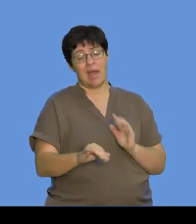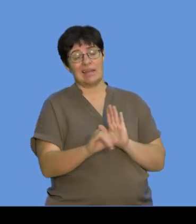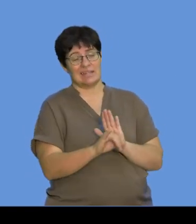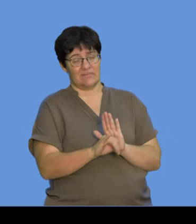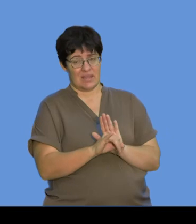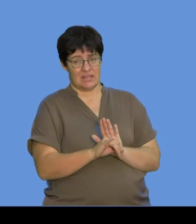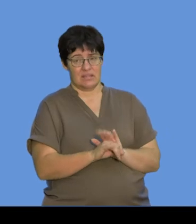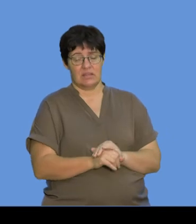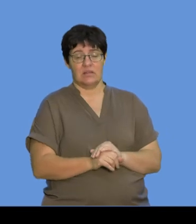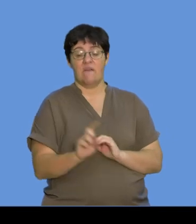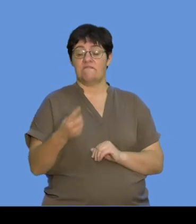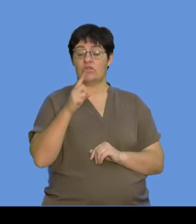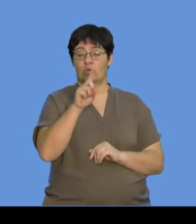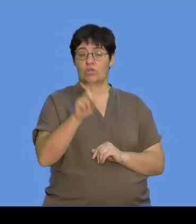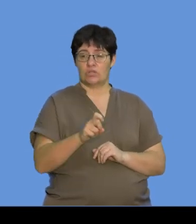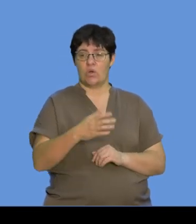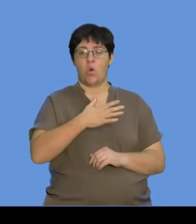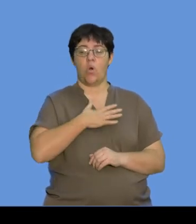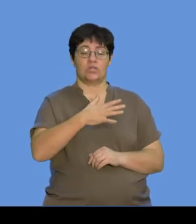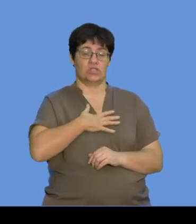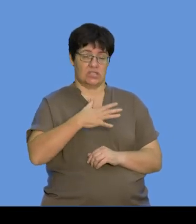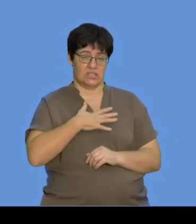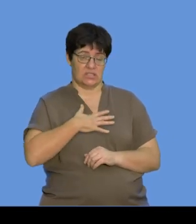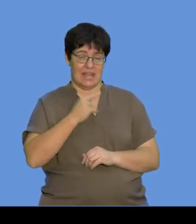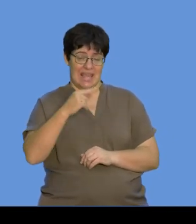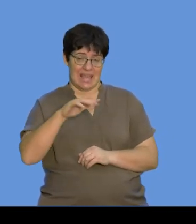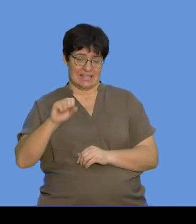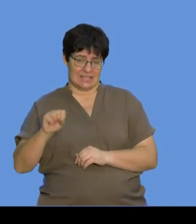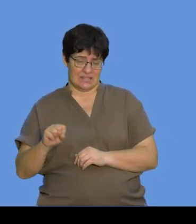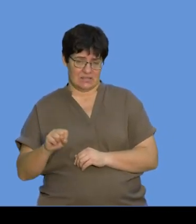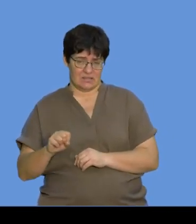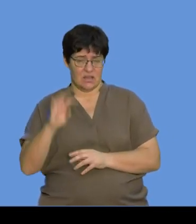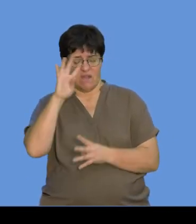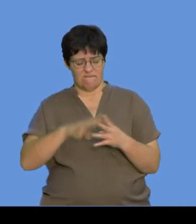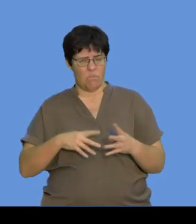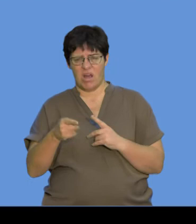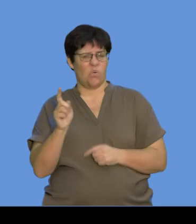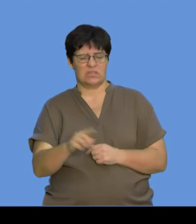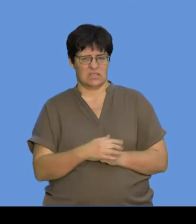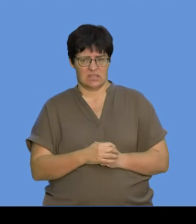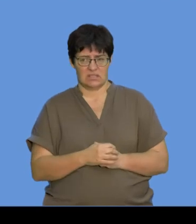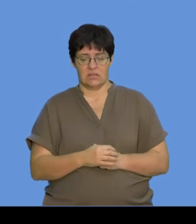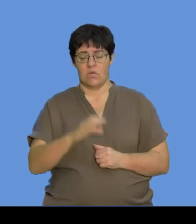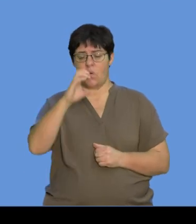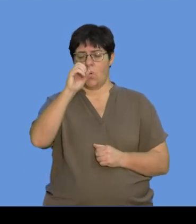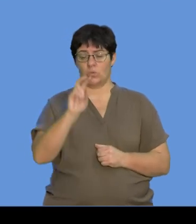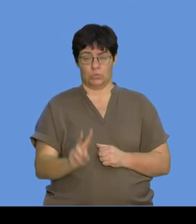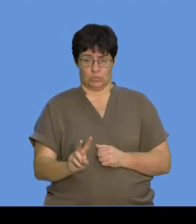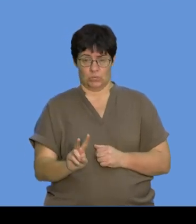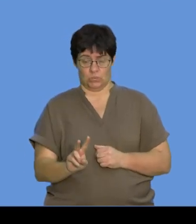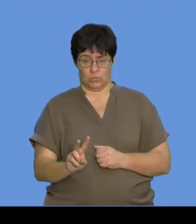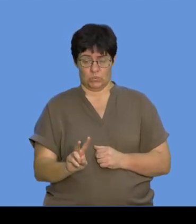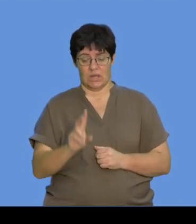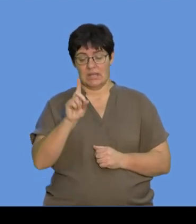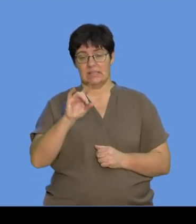first question, oxygen gas, we need to understand what is the formula of this substance, O2. It's a diatomic element,